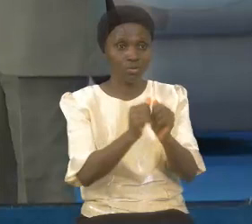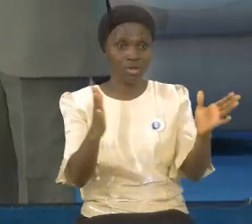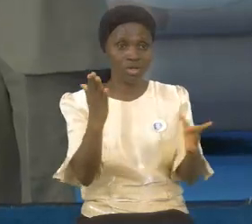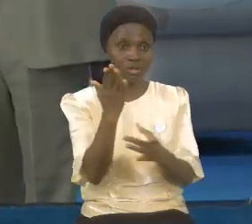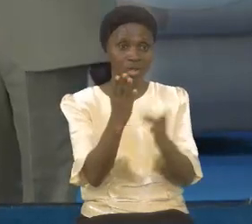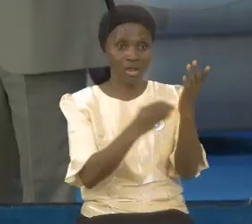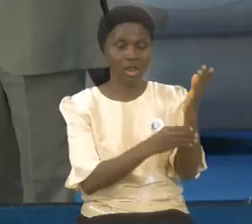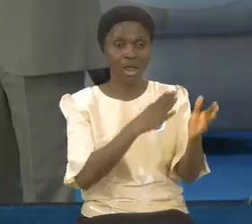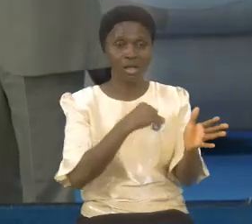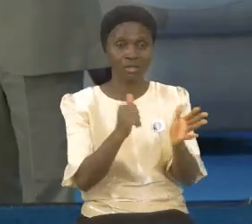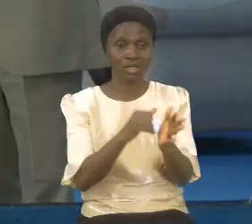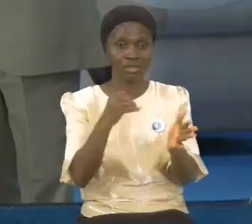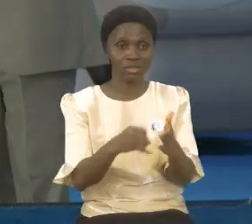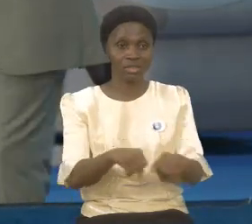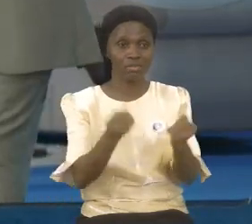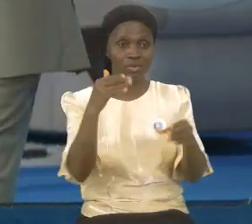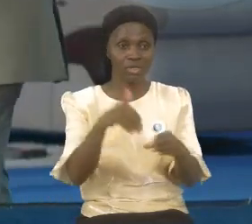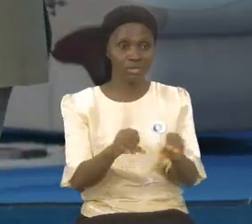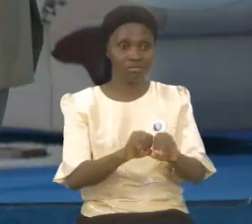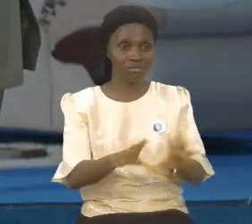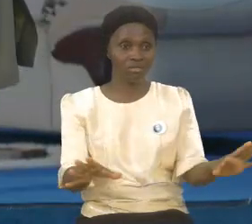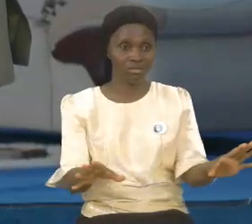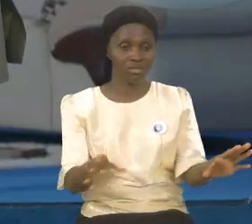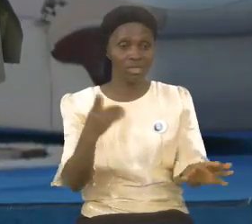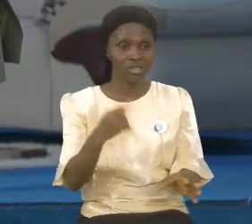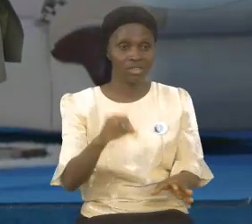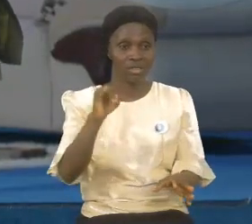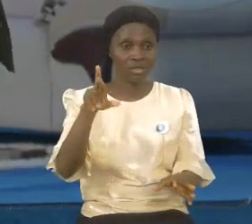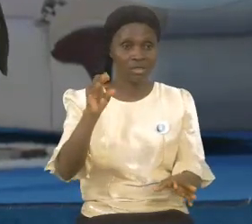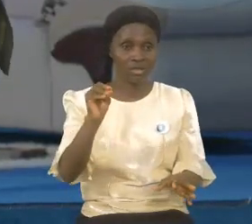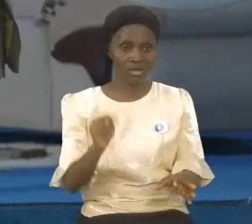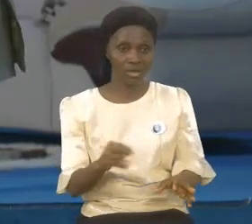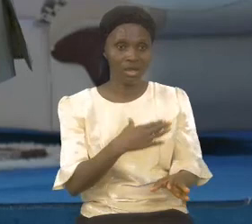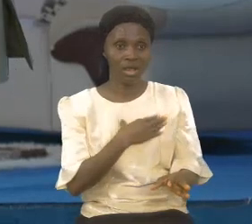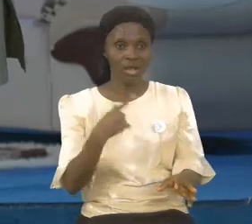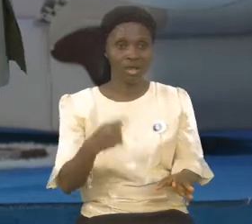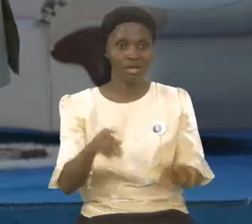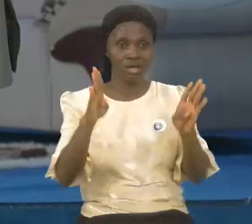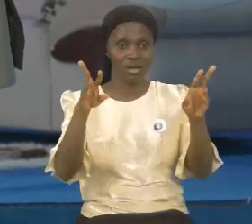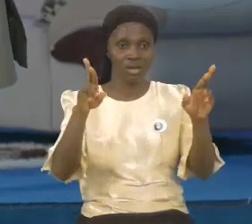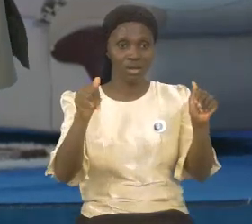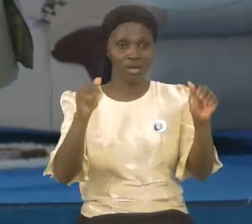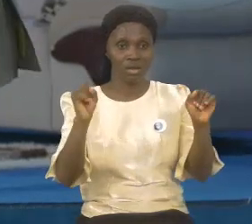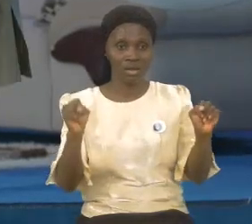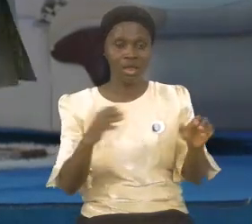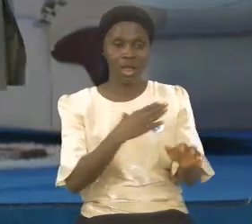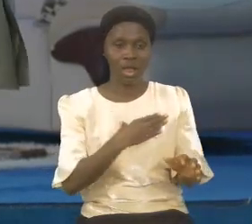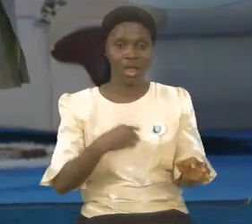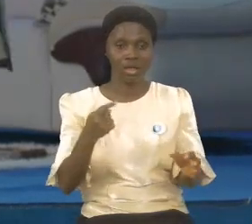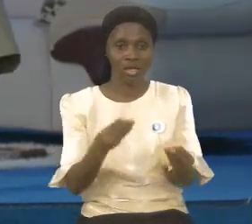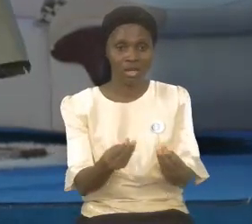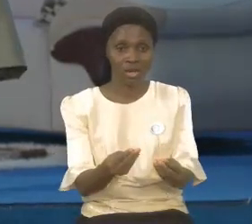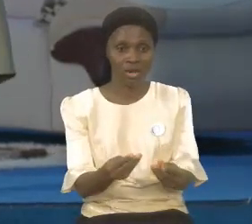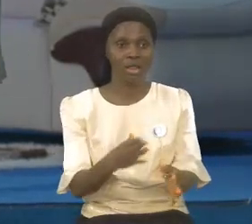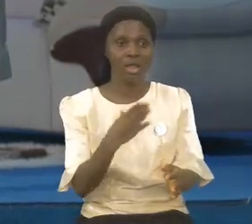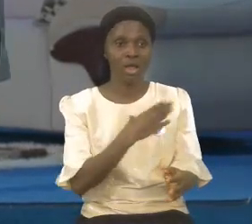in pieces the iron and the brass and the clay and the silver and the